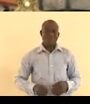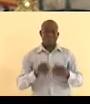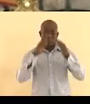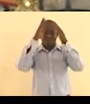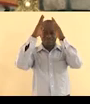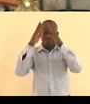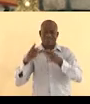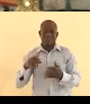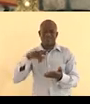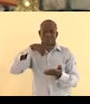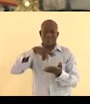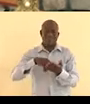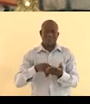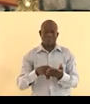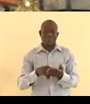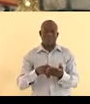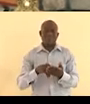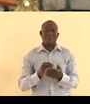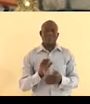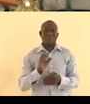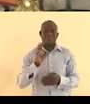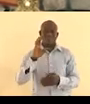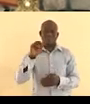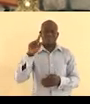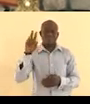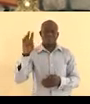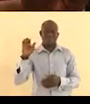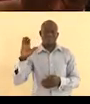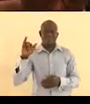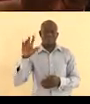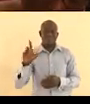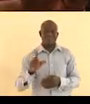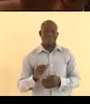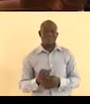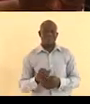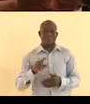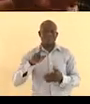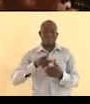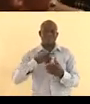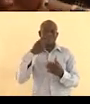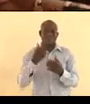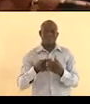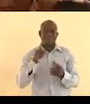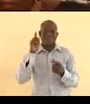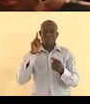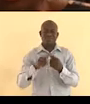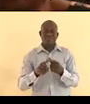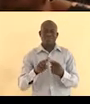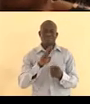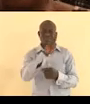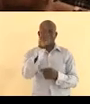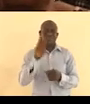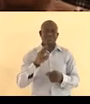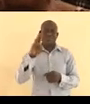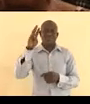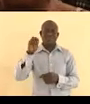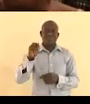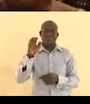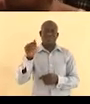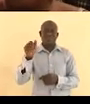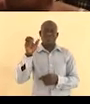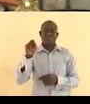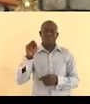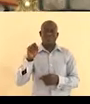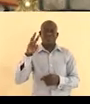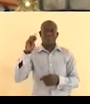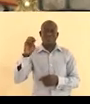in the House of Rep, they stand in the council, AMAC council. Then to use the mass media, Inya is